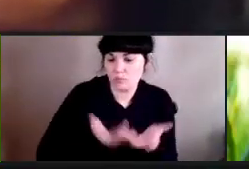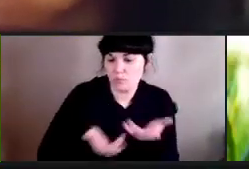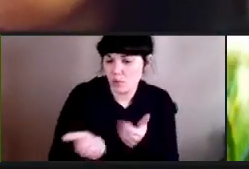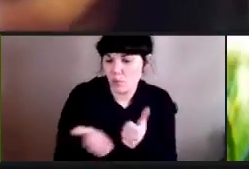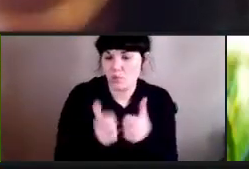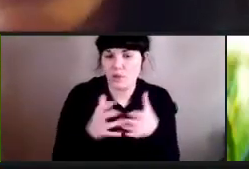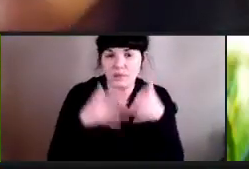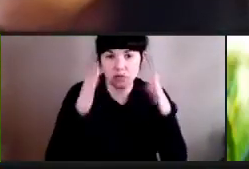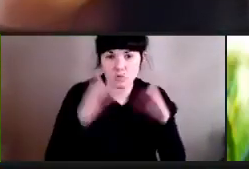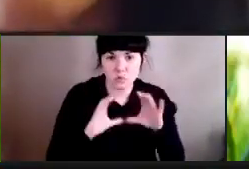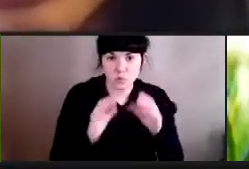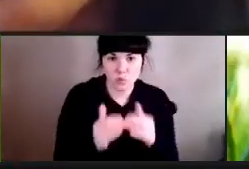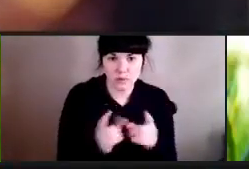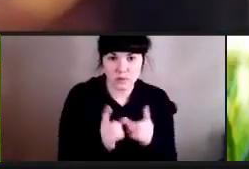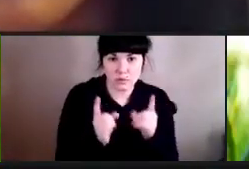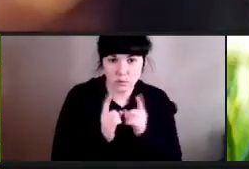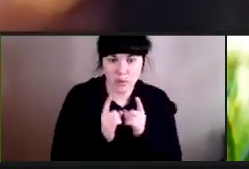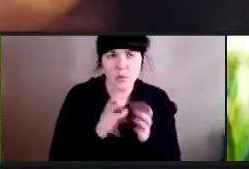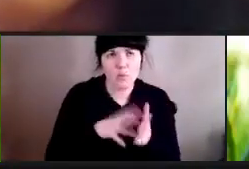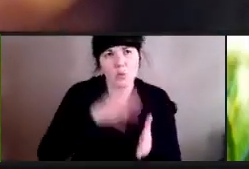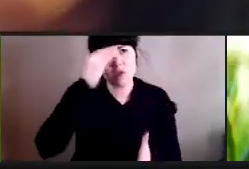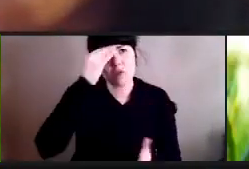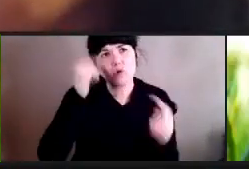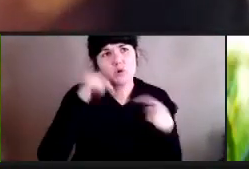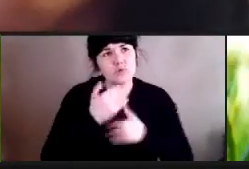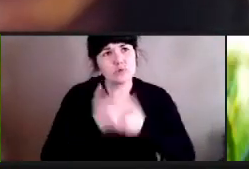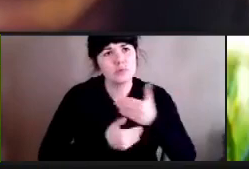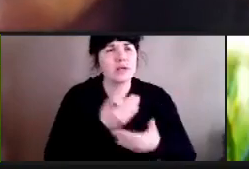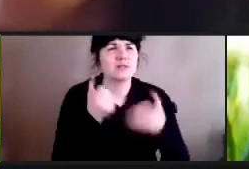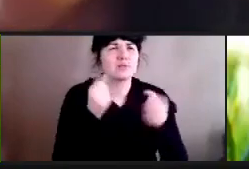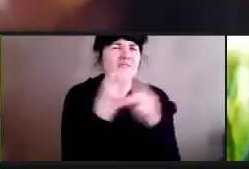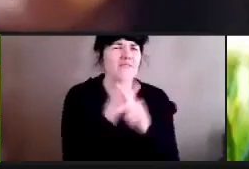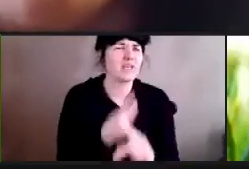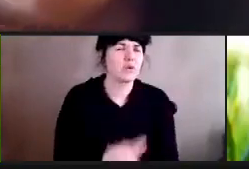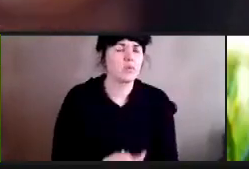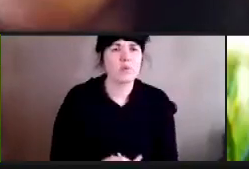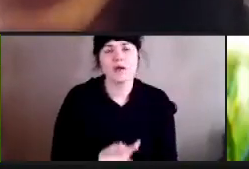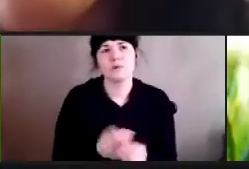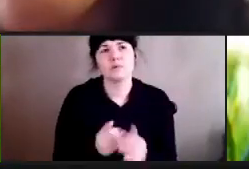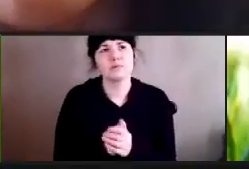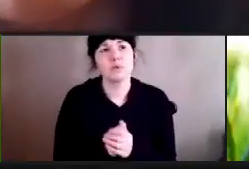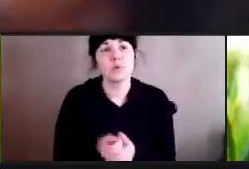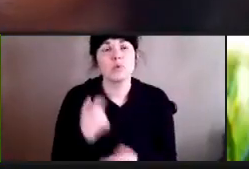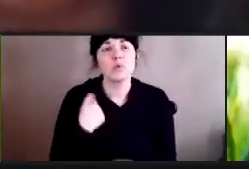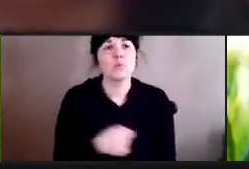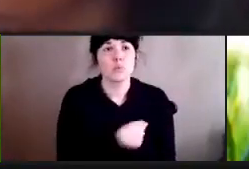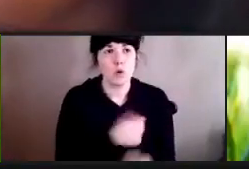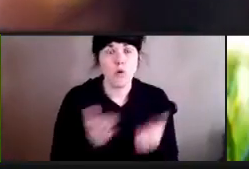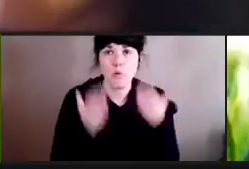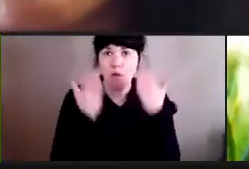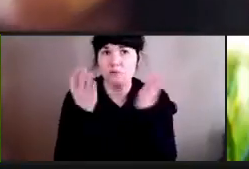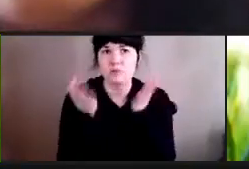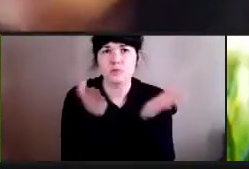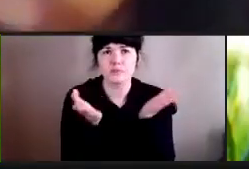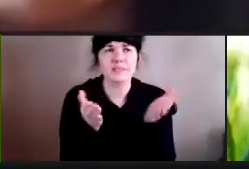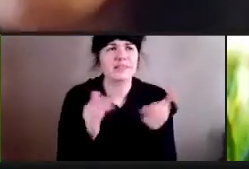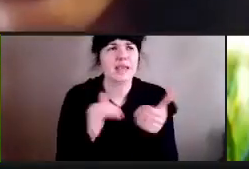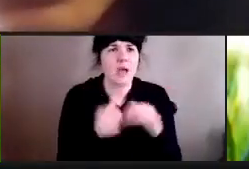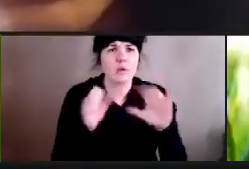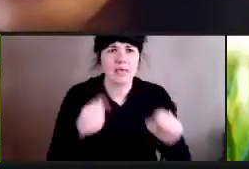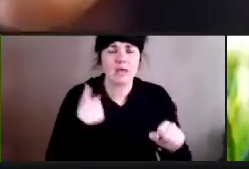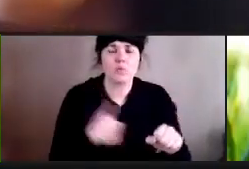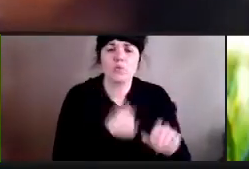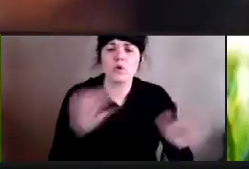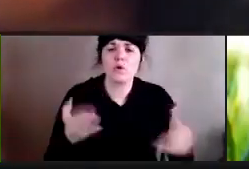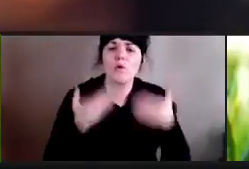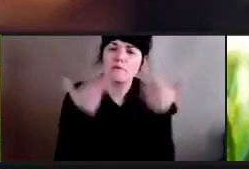we're also looking at how we're expanding services for moving forward. So additional services after